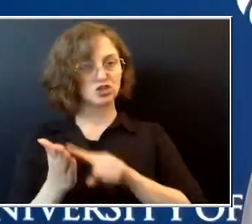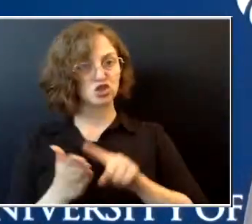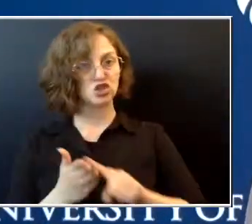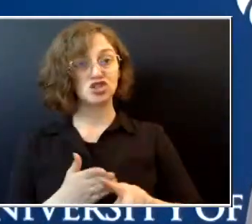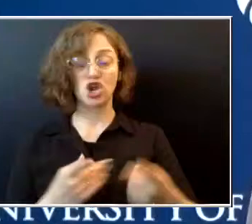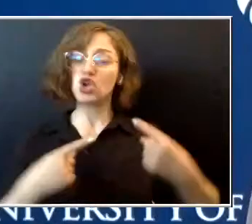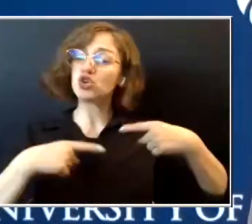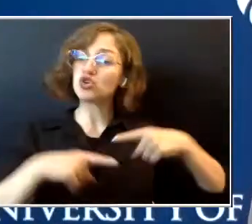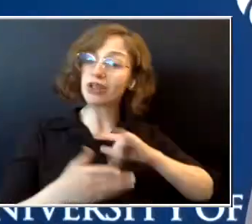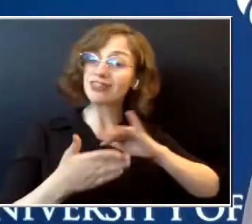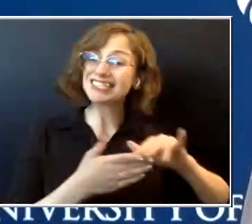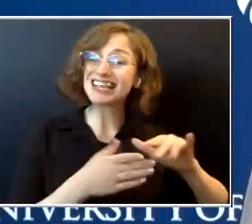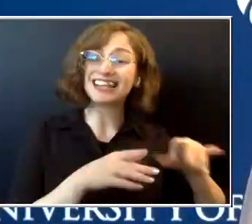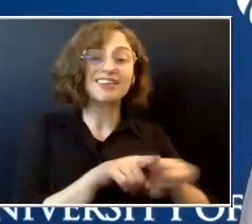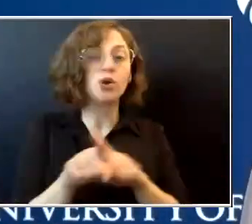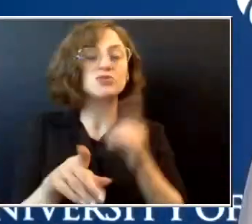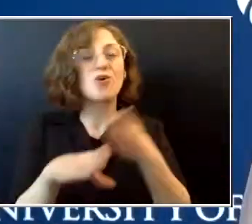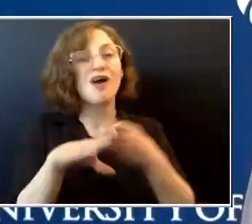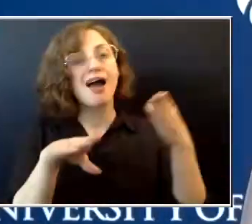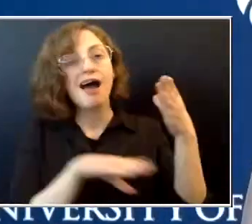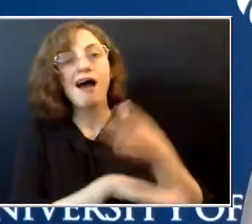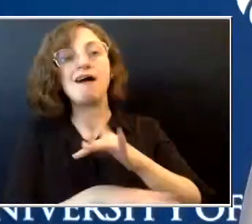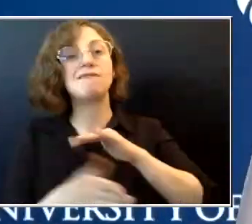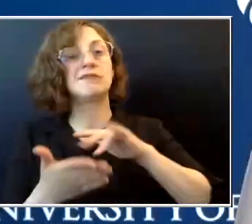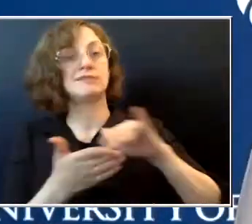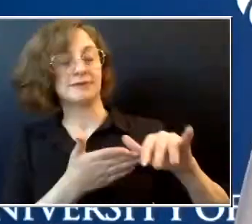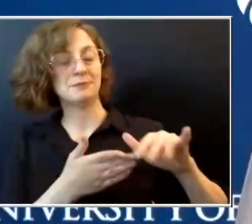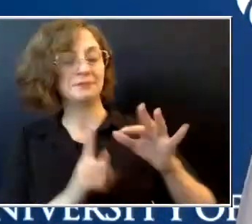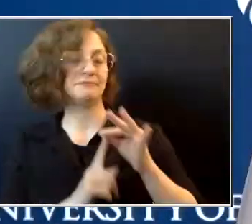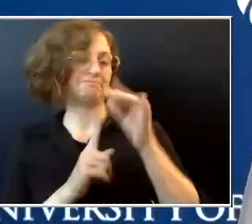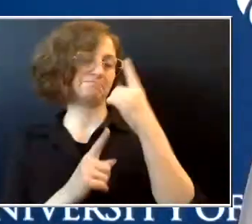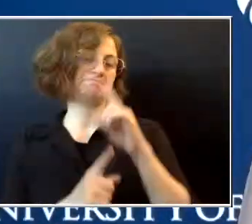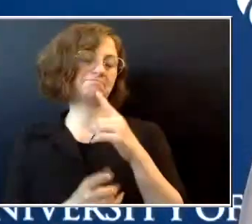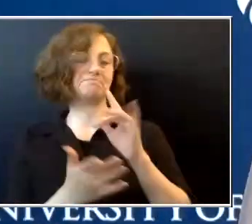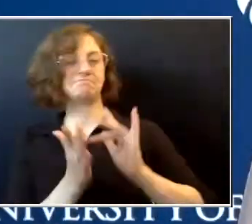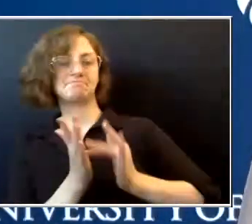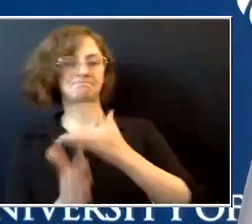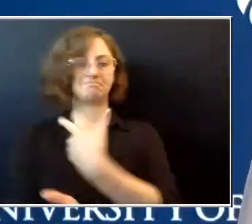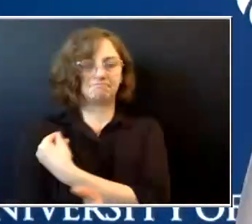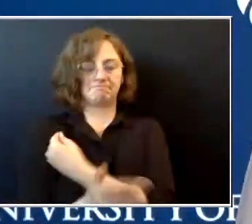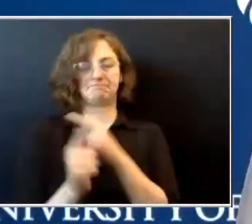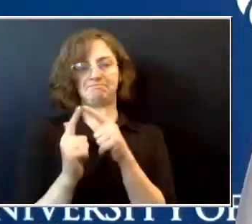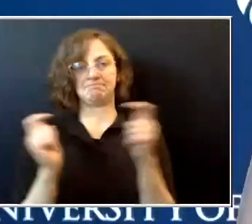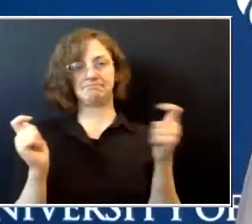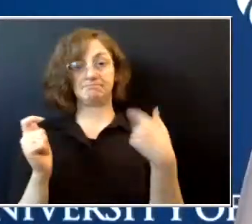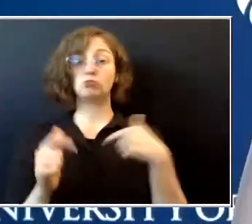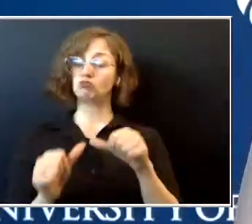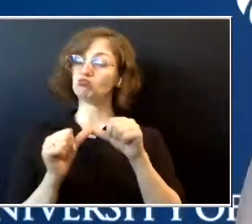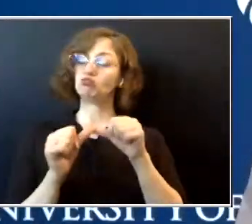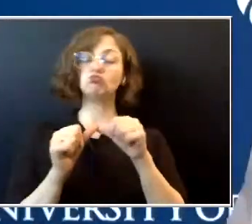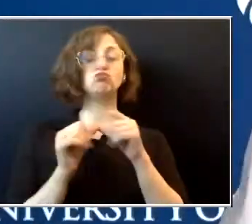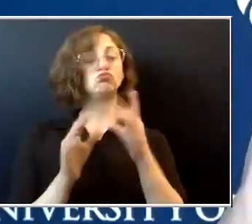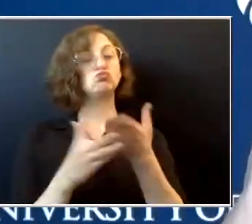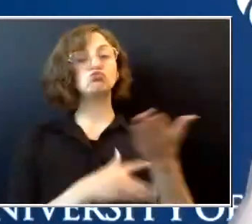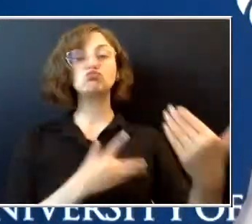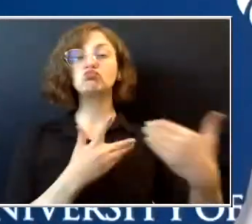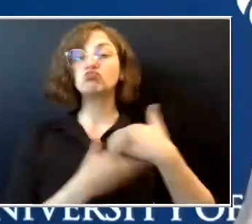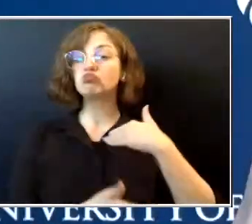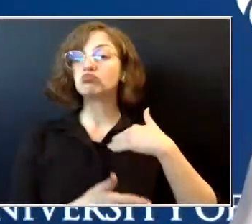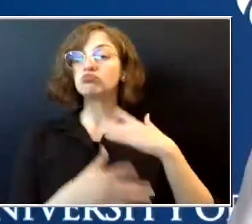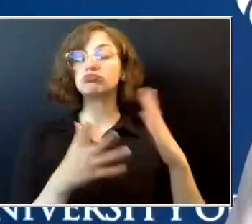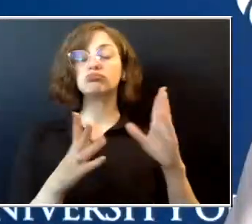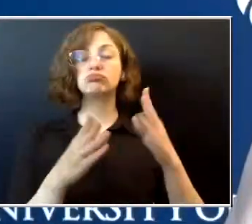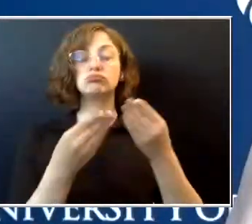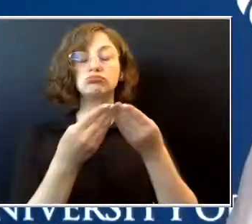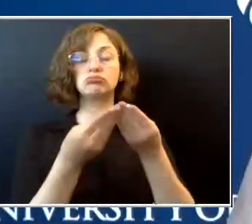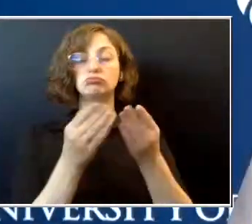especially for drugs or vaccines that come out. So we'll continue to be transparent and promote those things and let you, the viewer, know